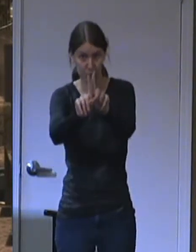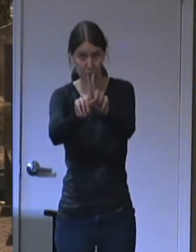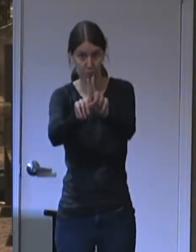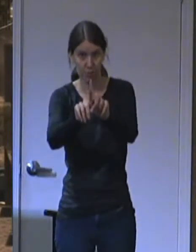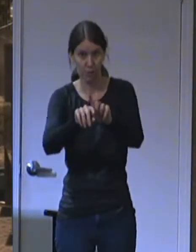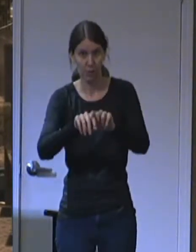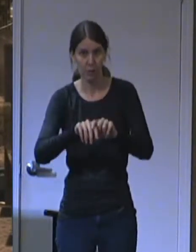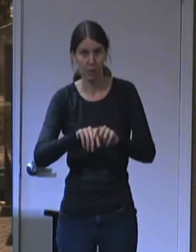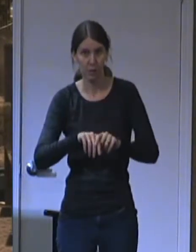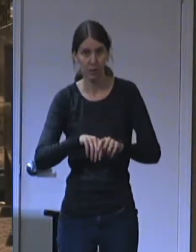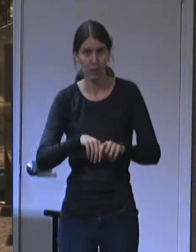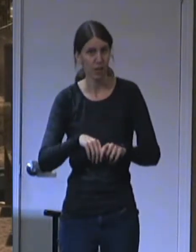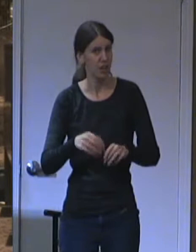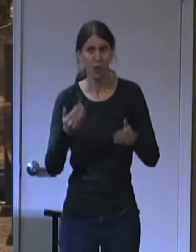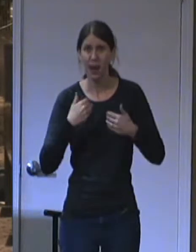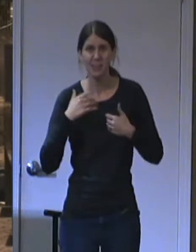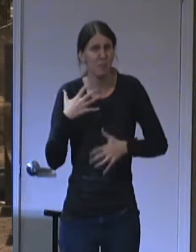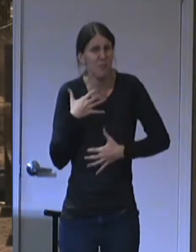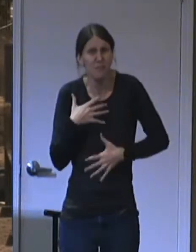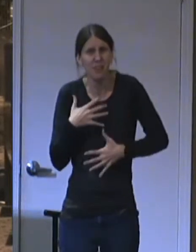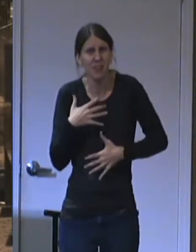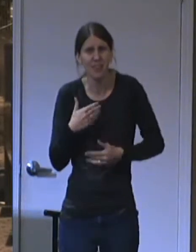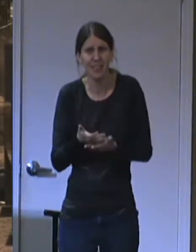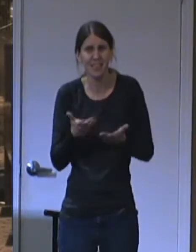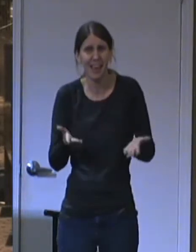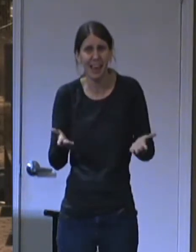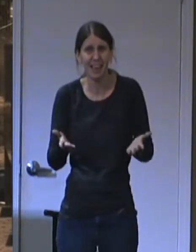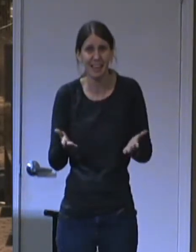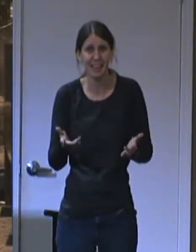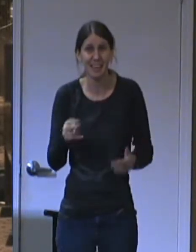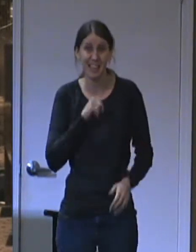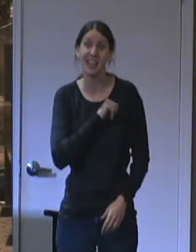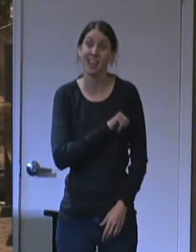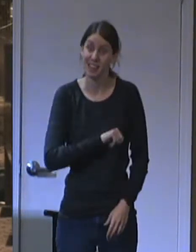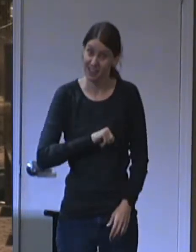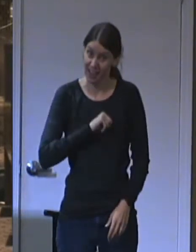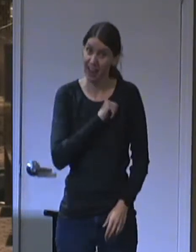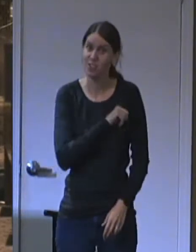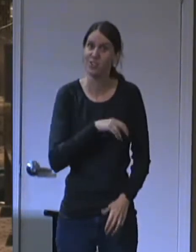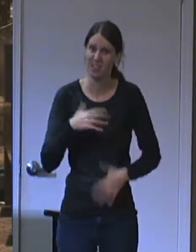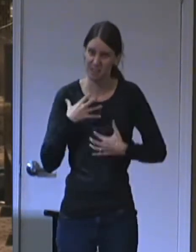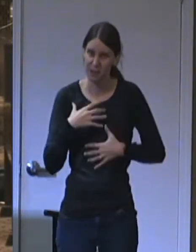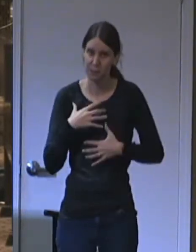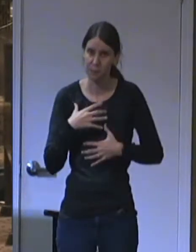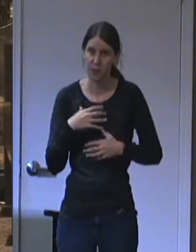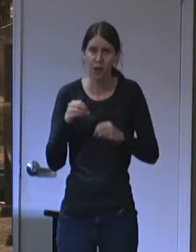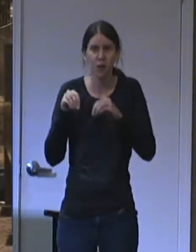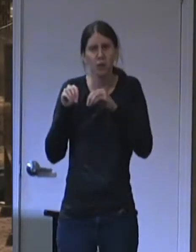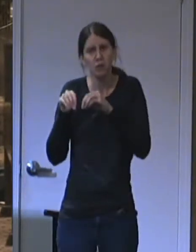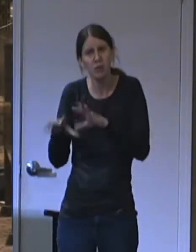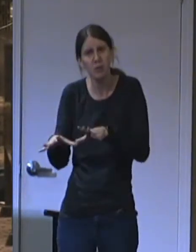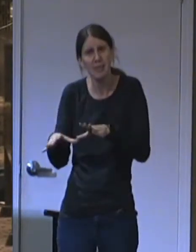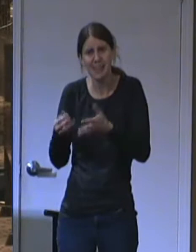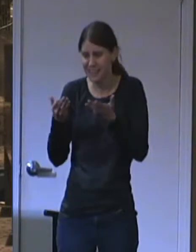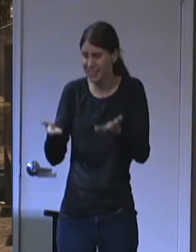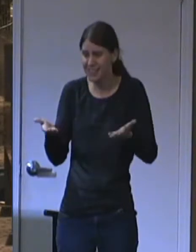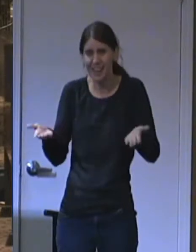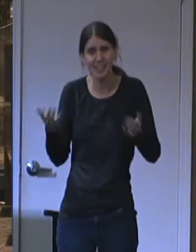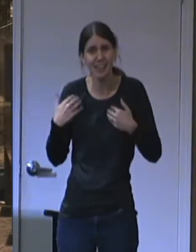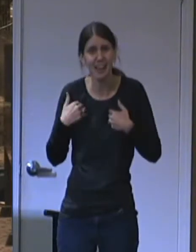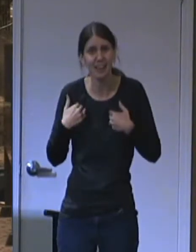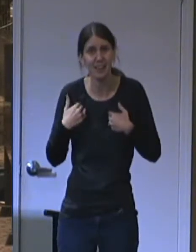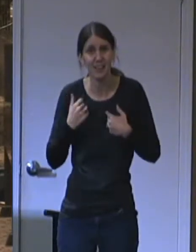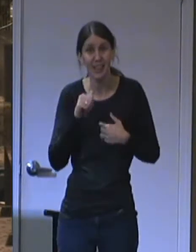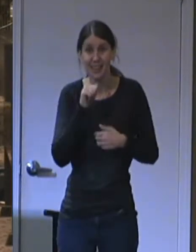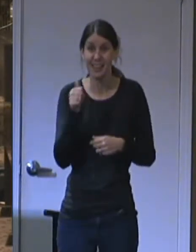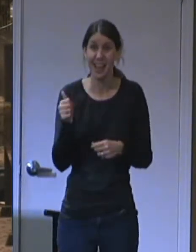you, you don't have to fear the things that we naturally fear. Losing what we have. Not